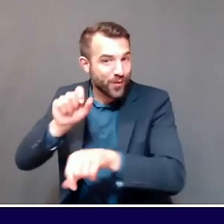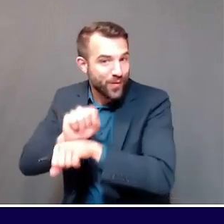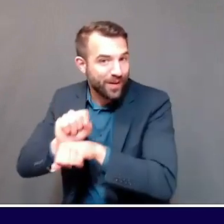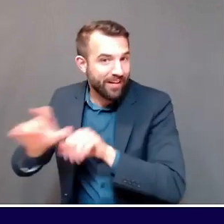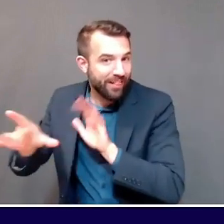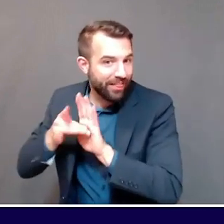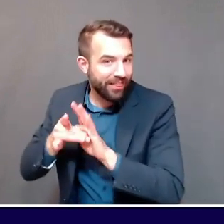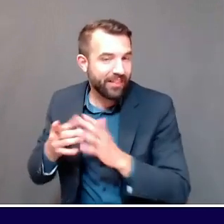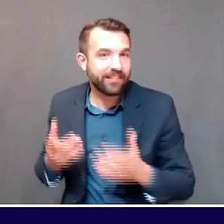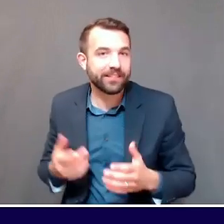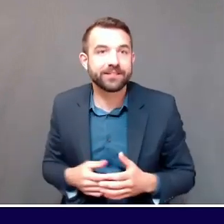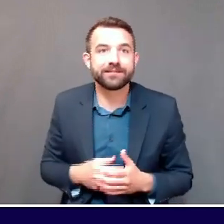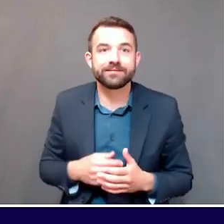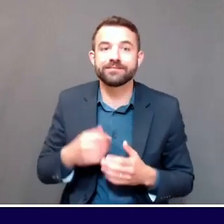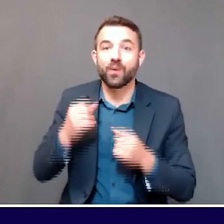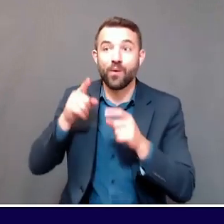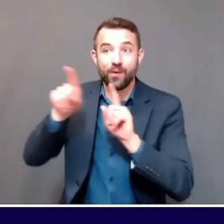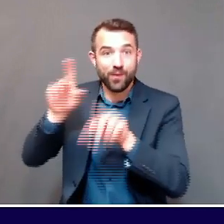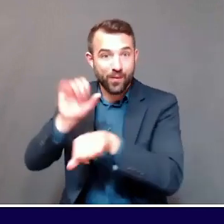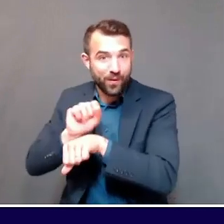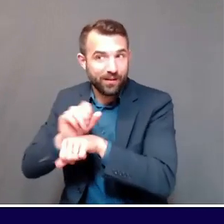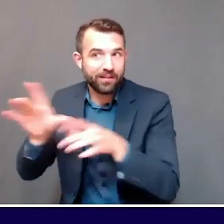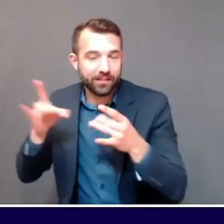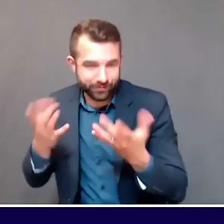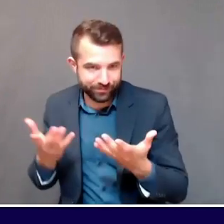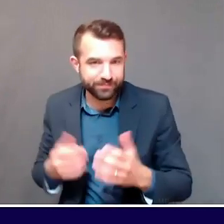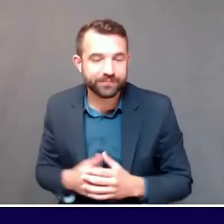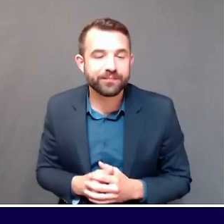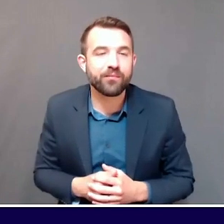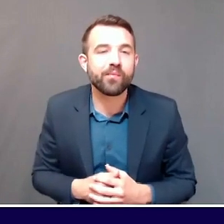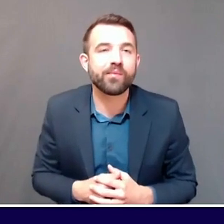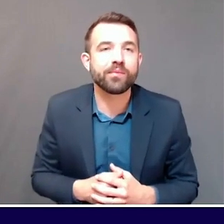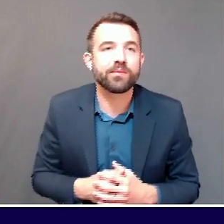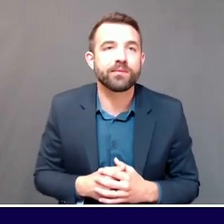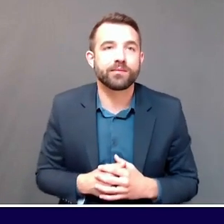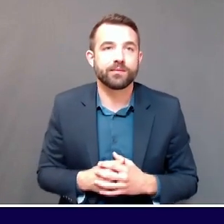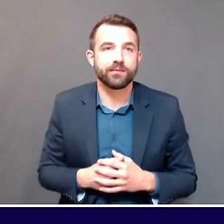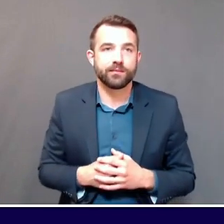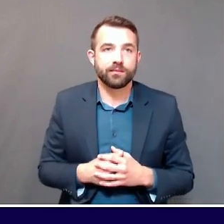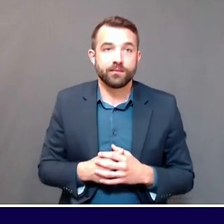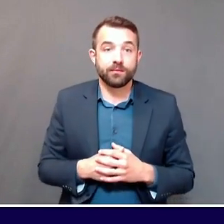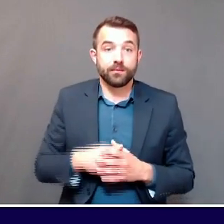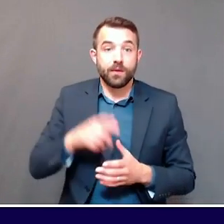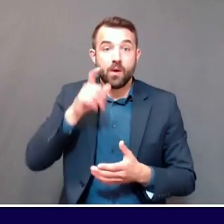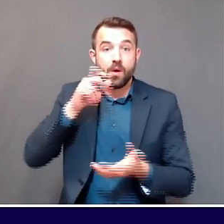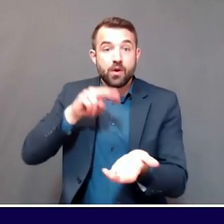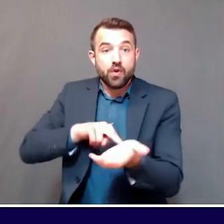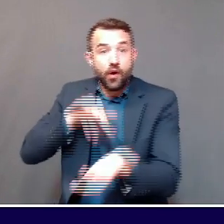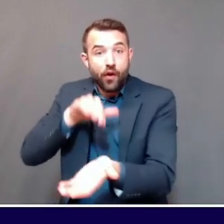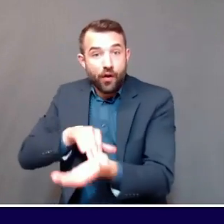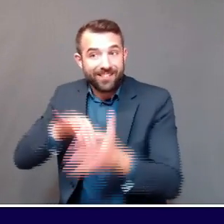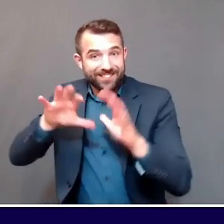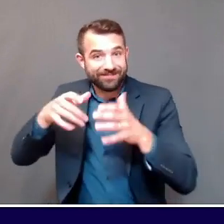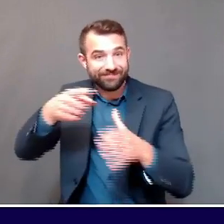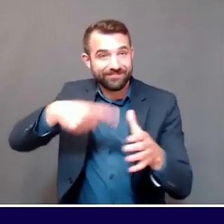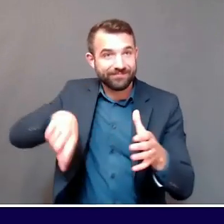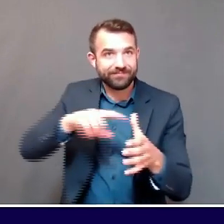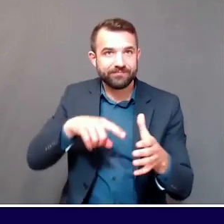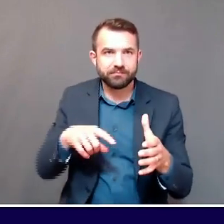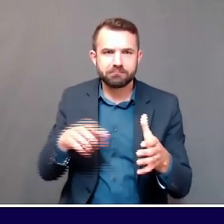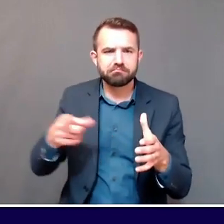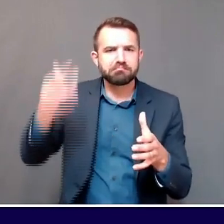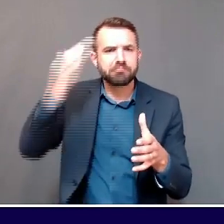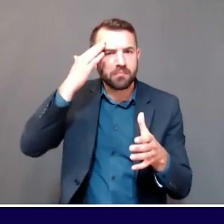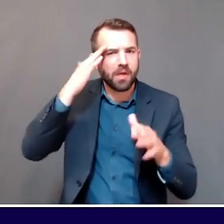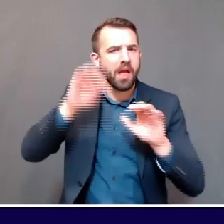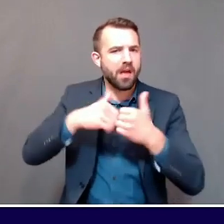patient contact are educated and trained on avoiding COVID-19, but also those who may more incidentally